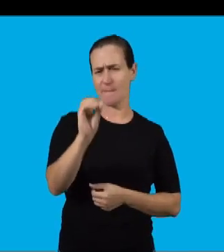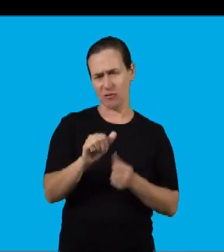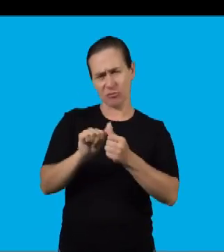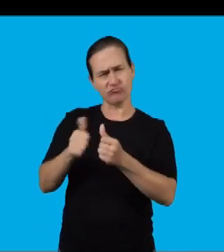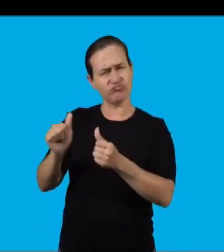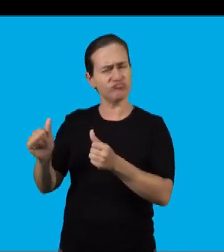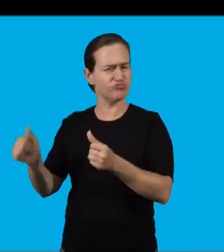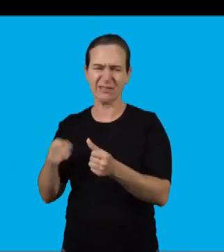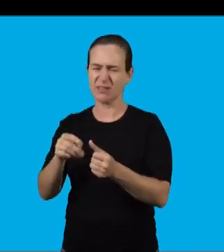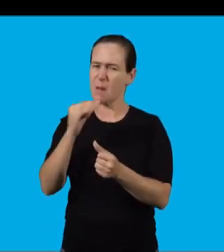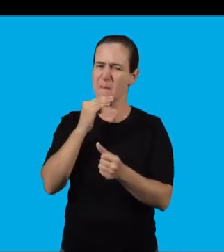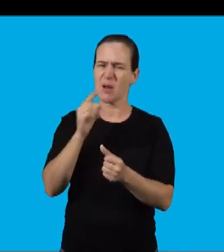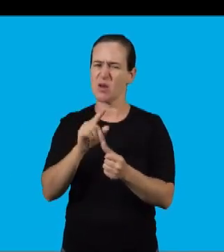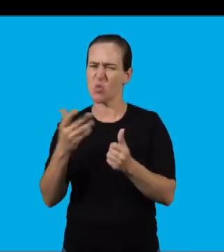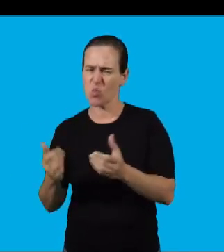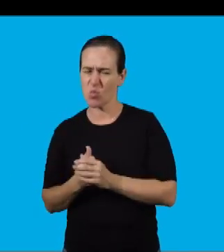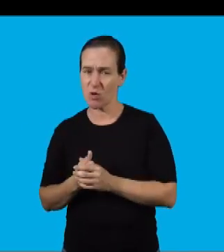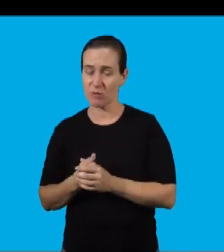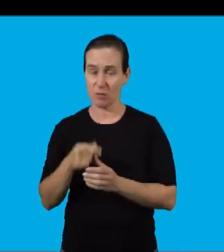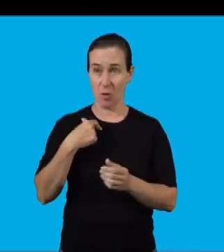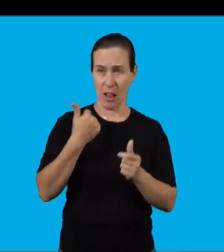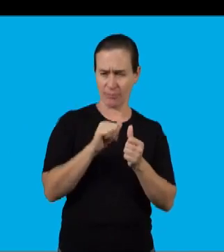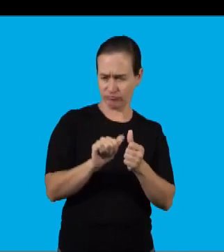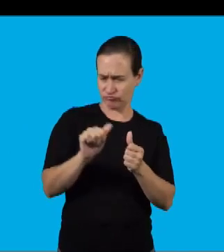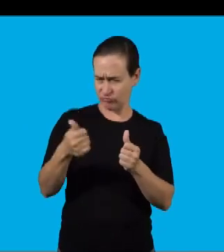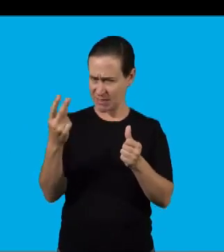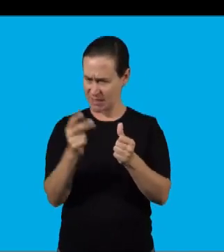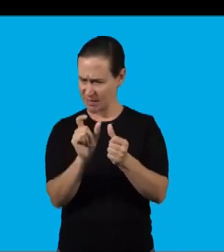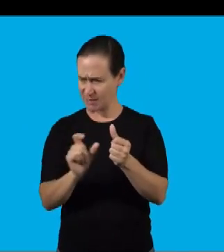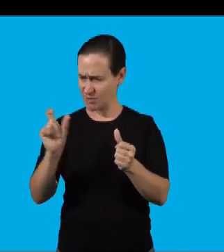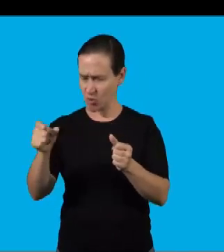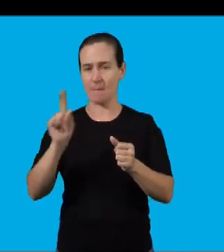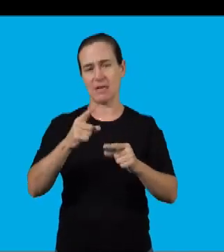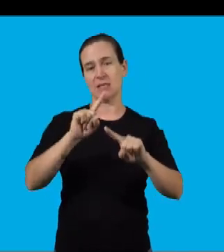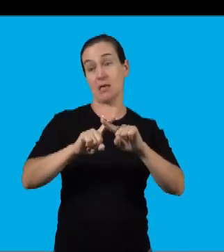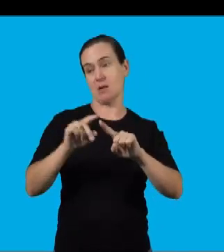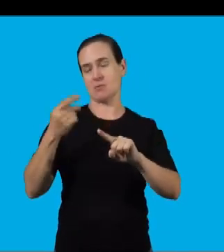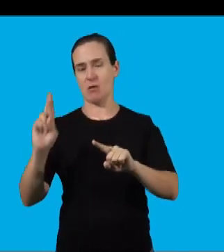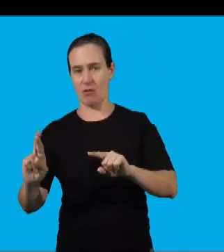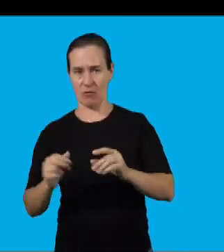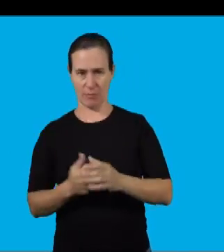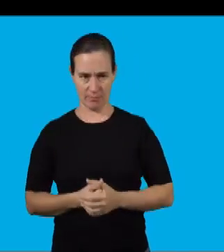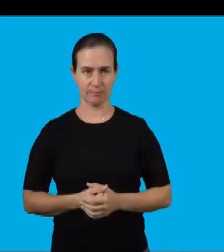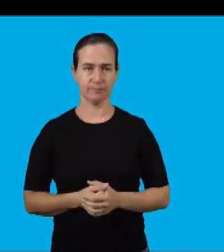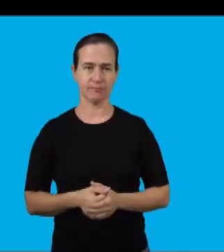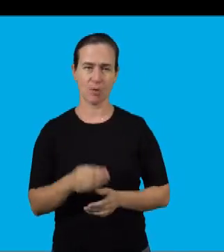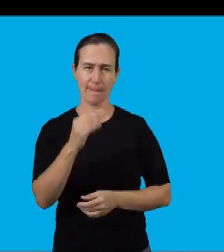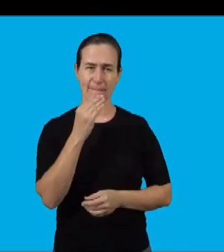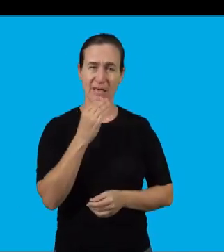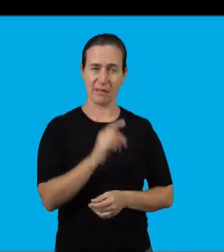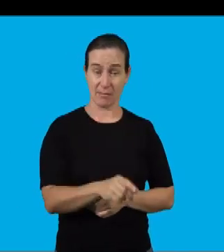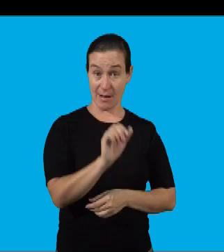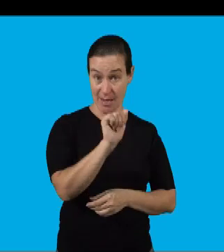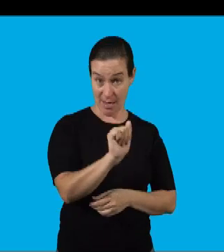geometric series, which means that for us to get to the second term, we do multiply by r. So if we multiply by r here,